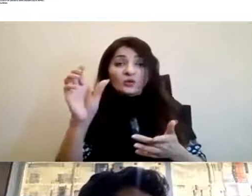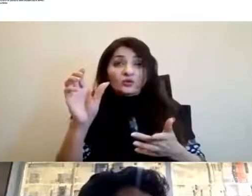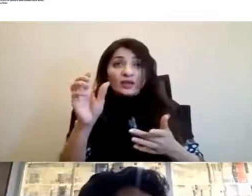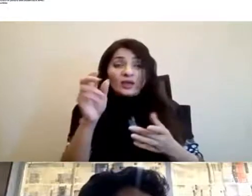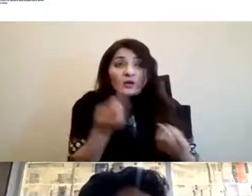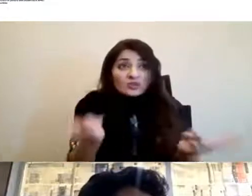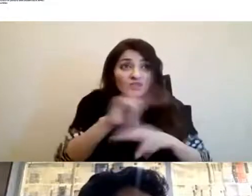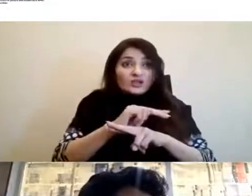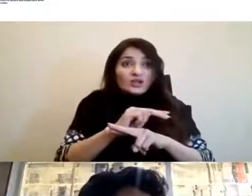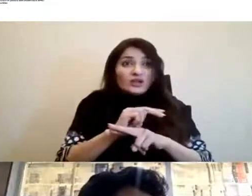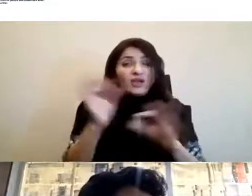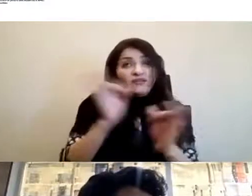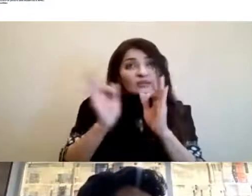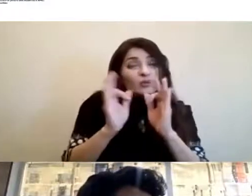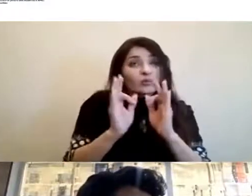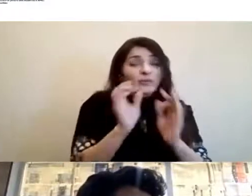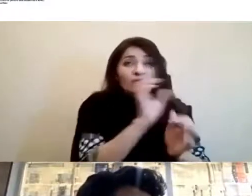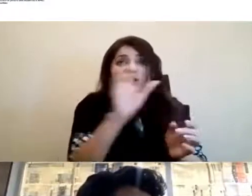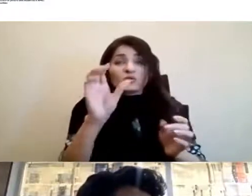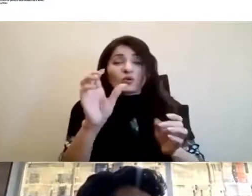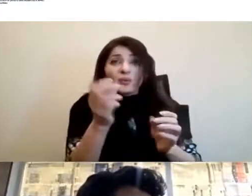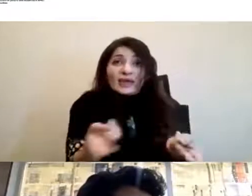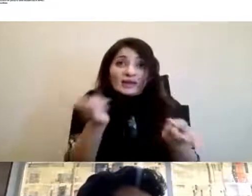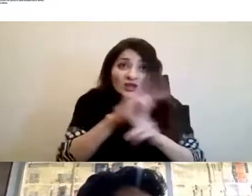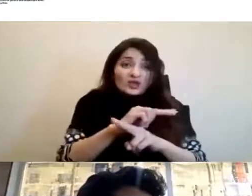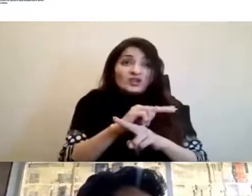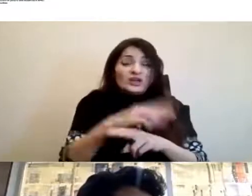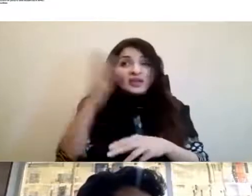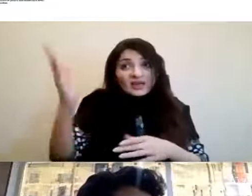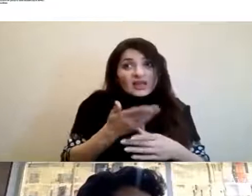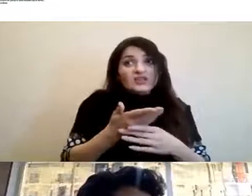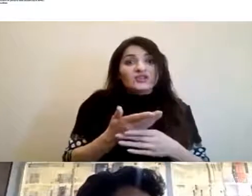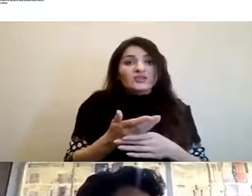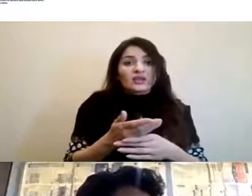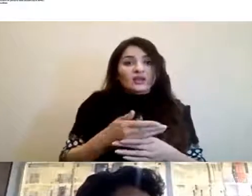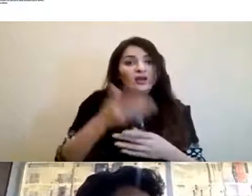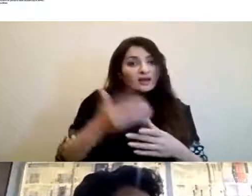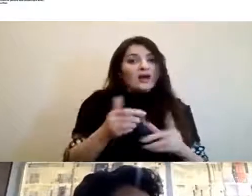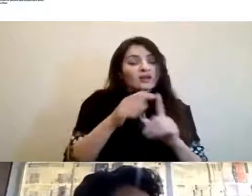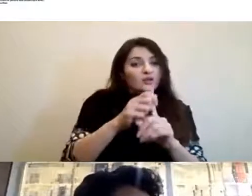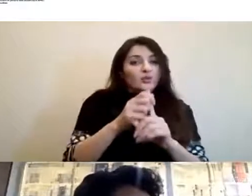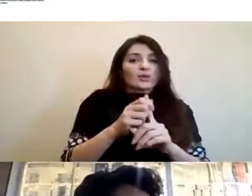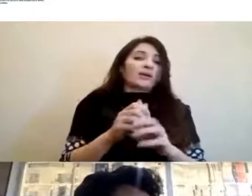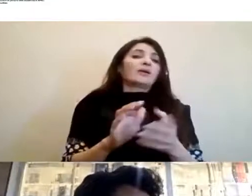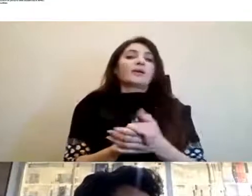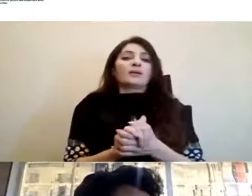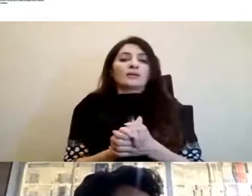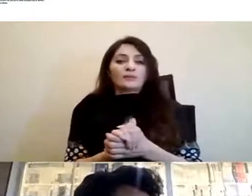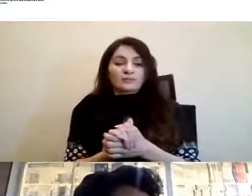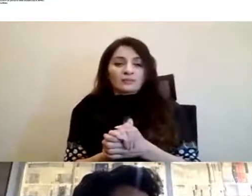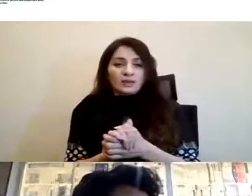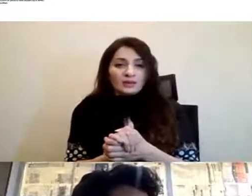important for us. And that's why we not only co-founded, but continue to be an active member of Teach